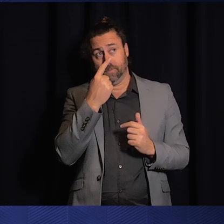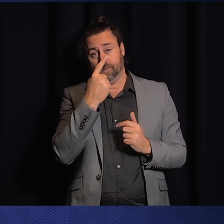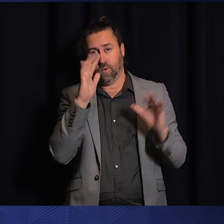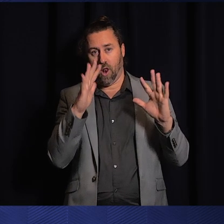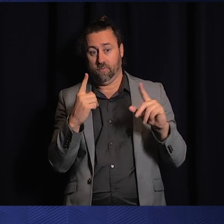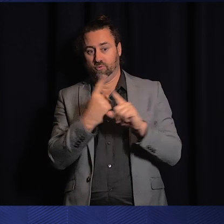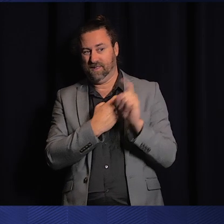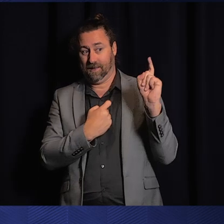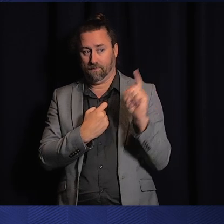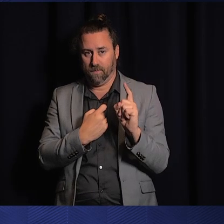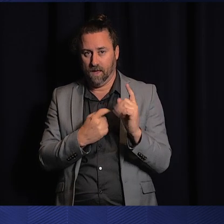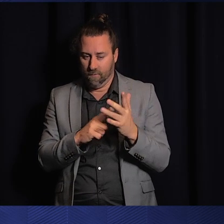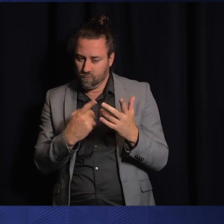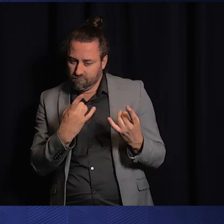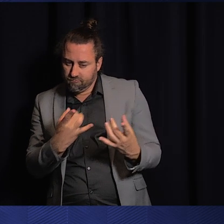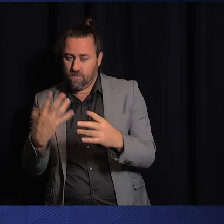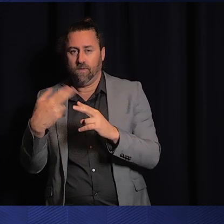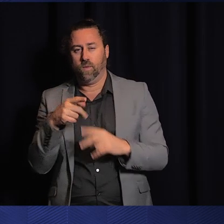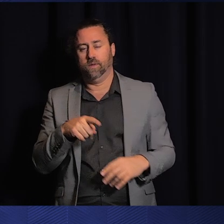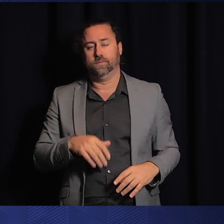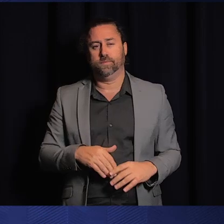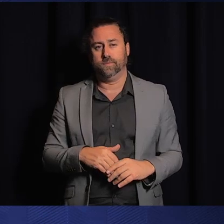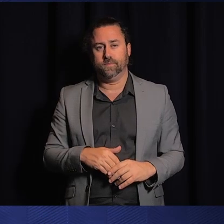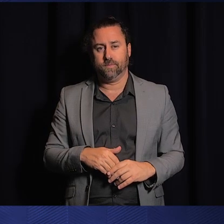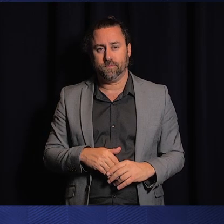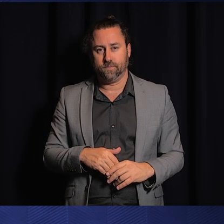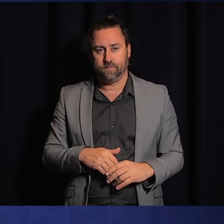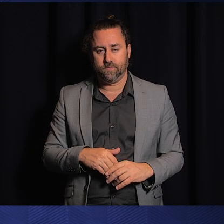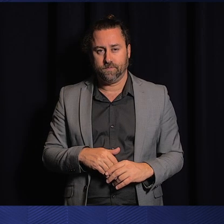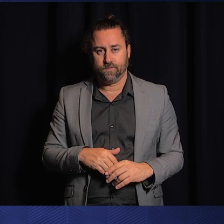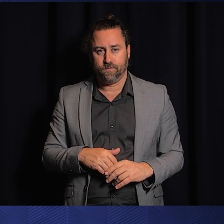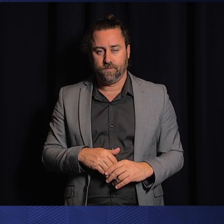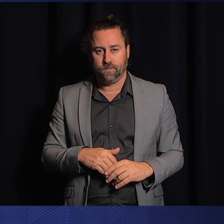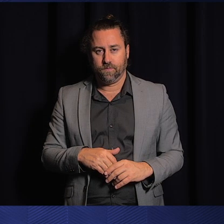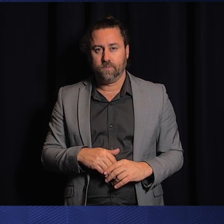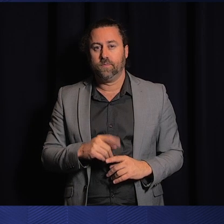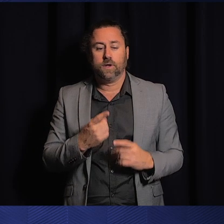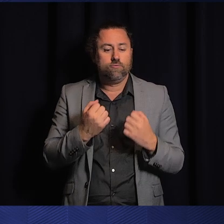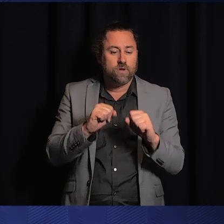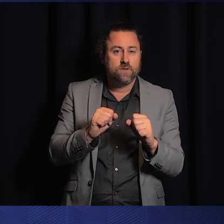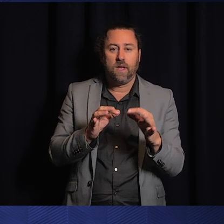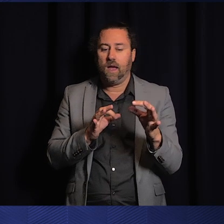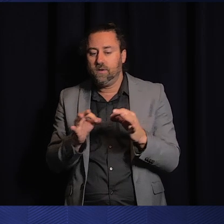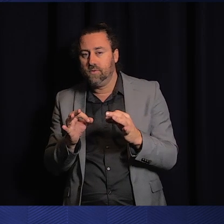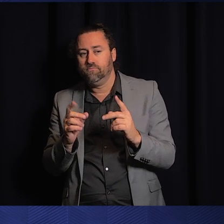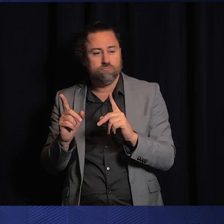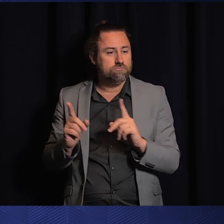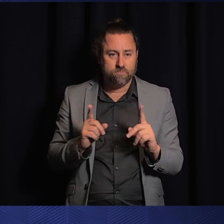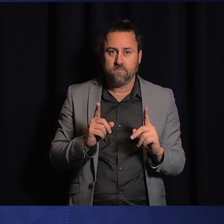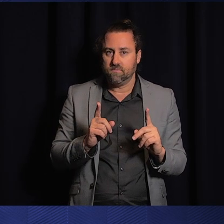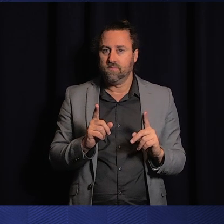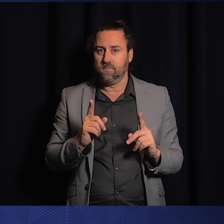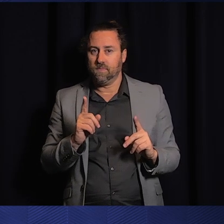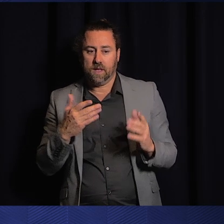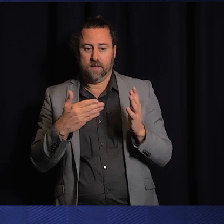adaptation. They can invest on those components of the strategy and action plan which match their interest of work